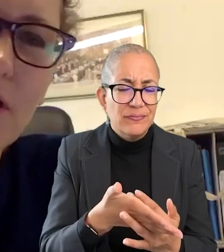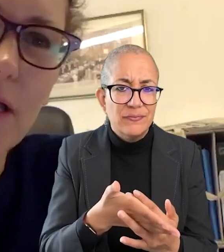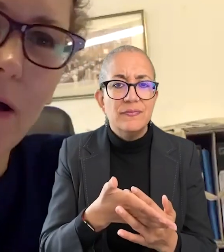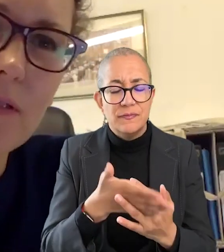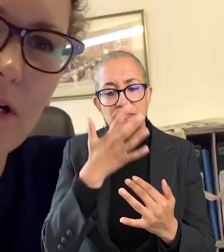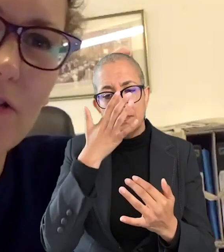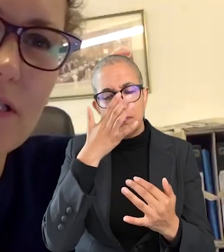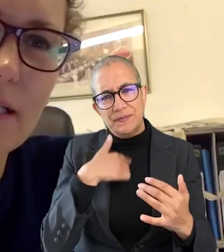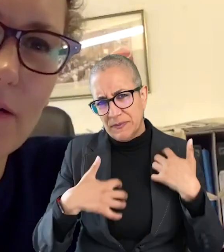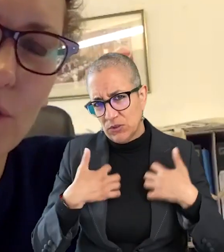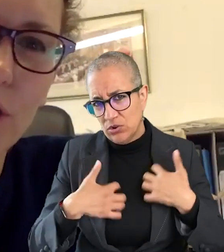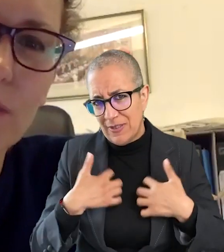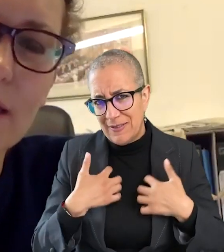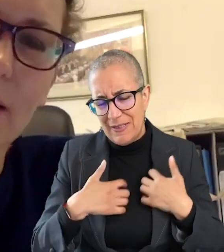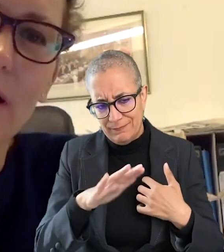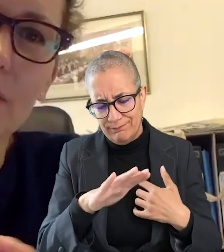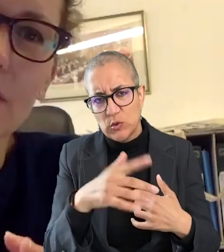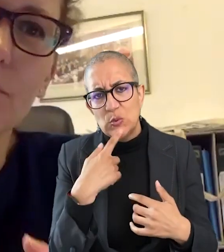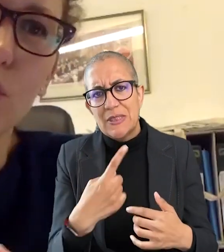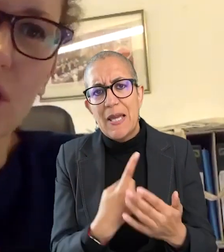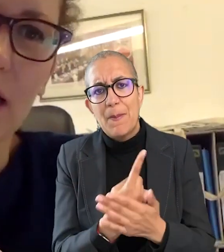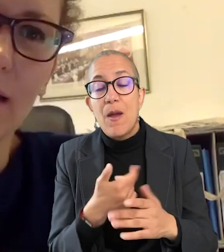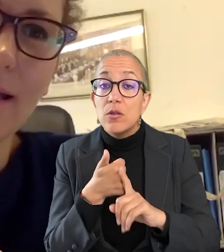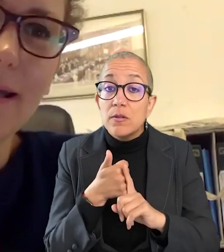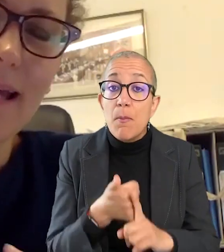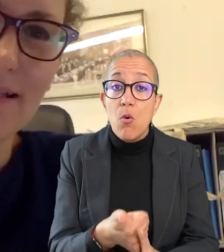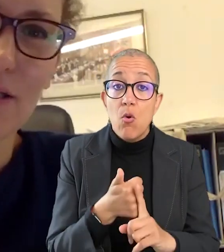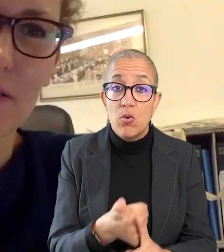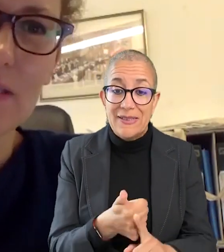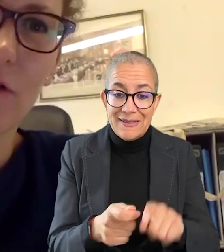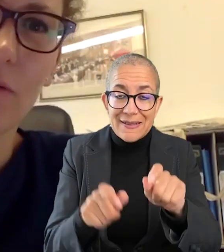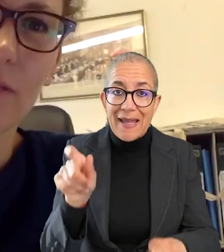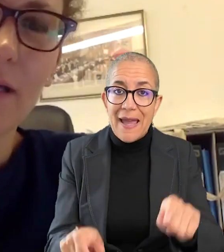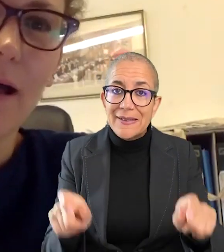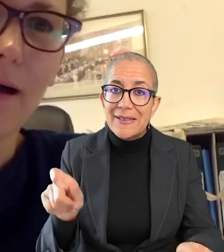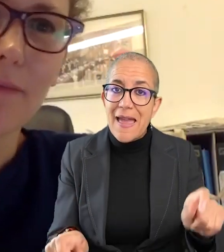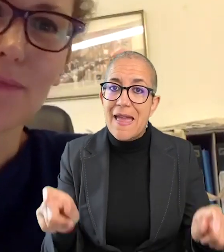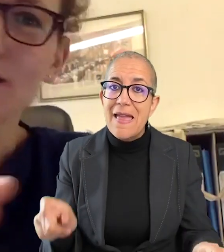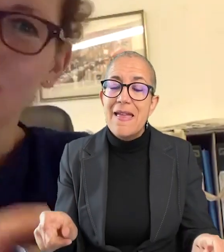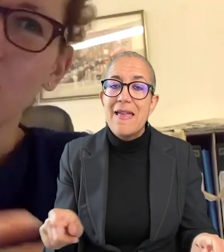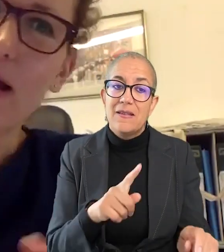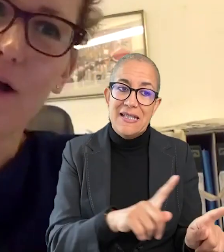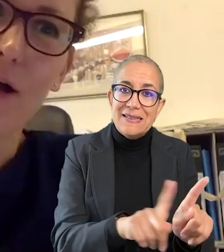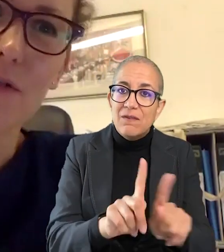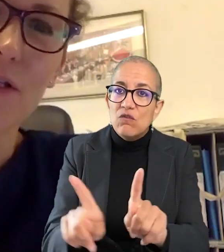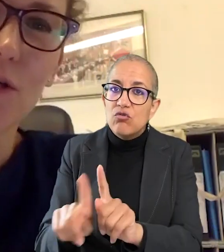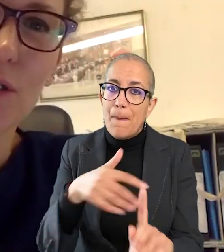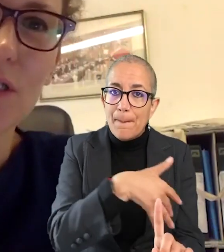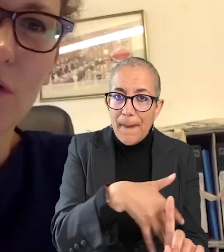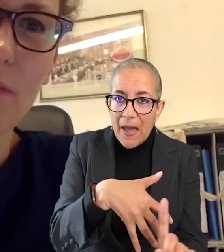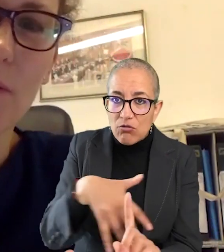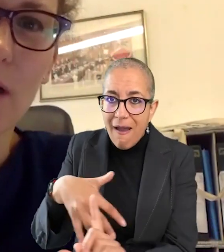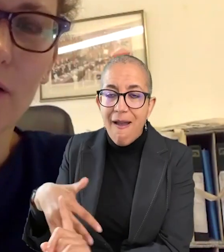I was very interested, Layla, in what you were saying about supporting candidates from different backgrounds, and